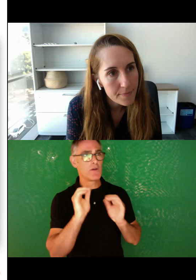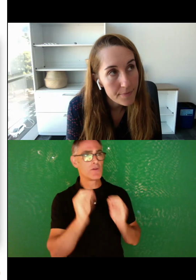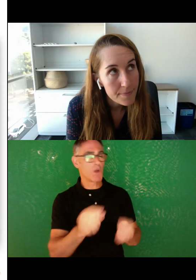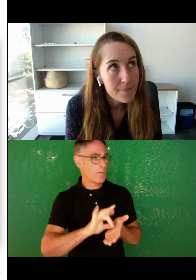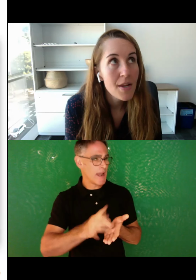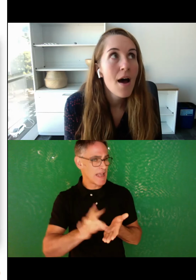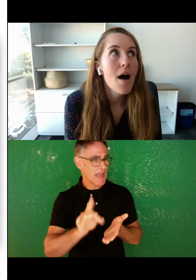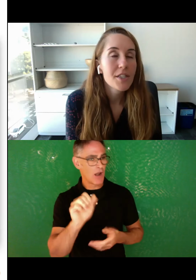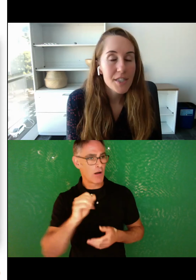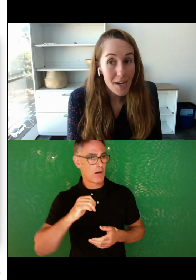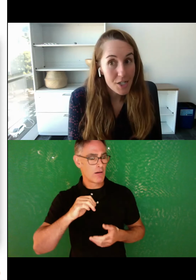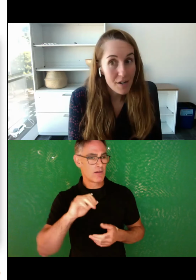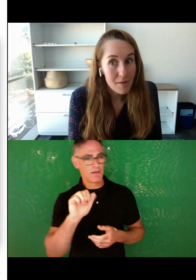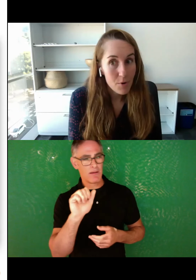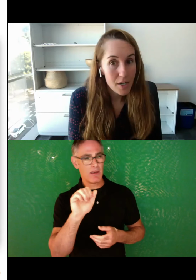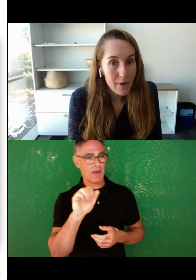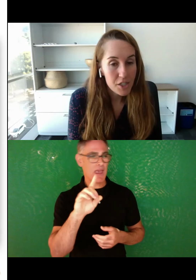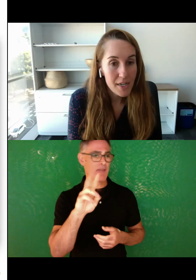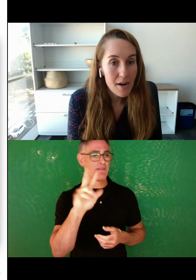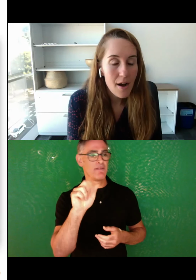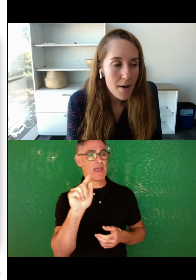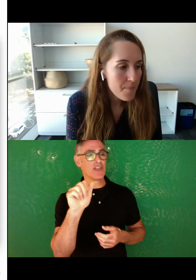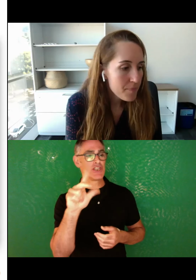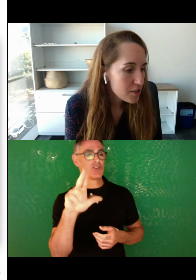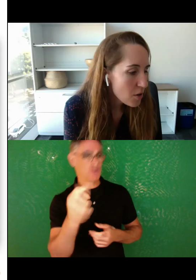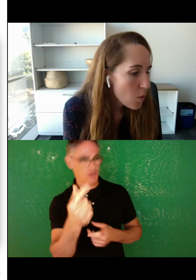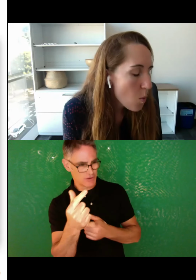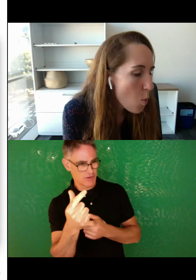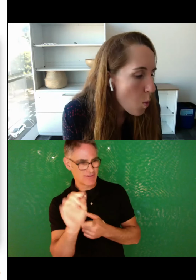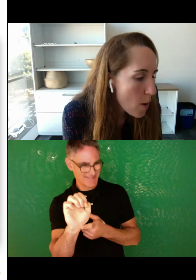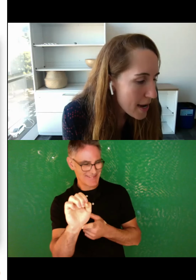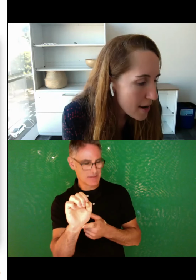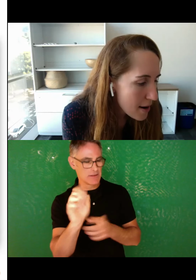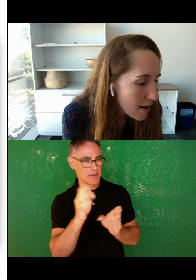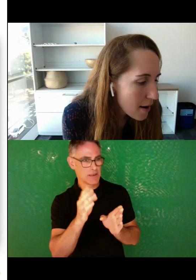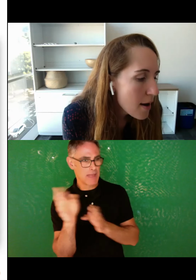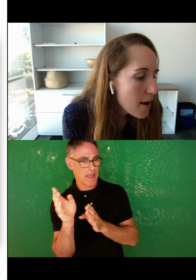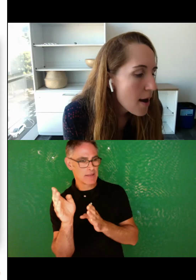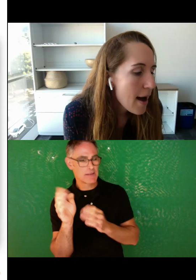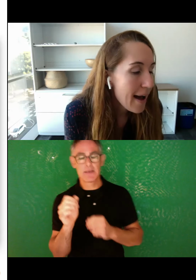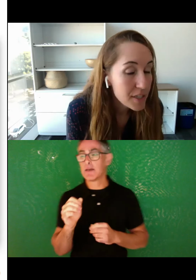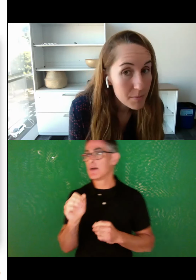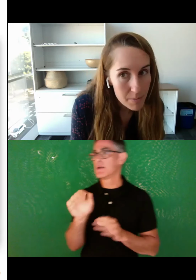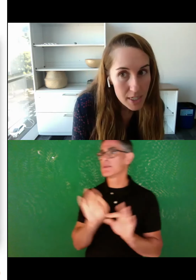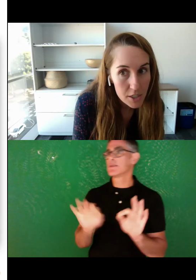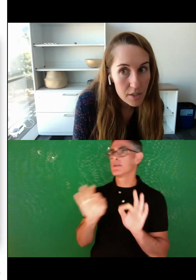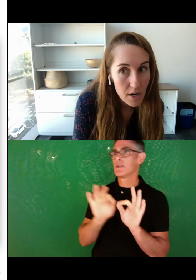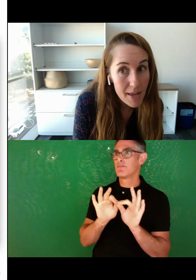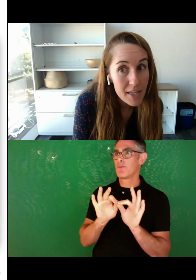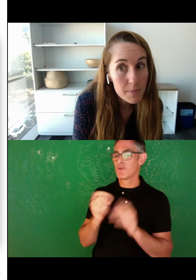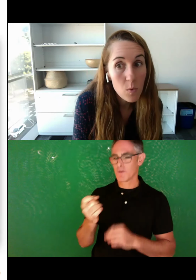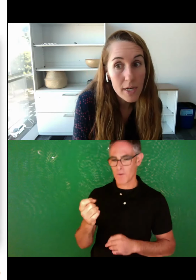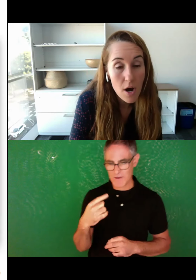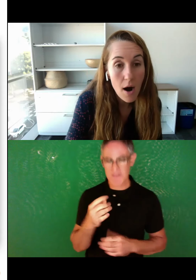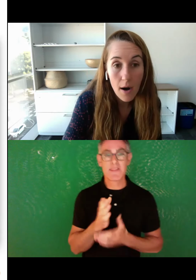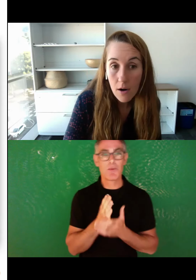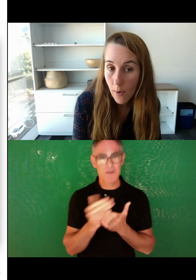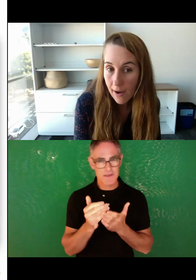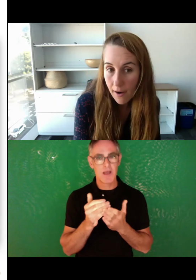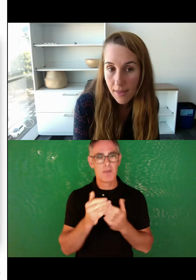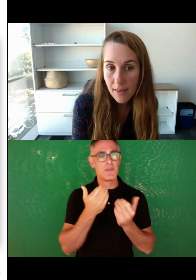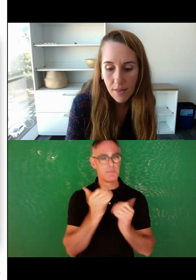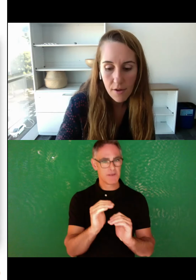plans? Or such an important question. So we have some limitations in our methods, but we